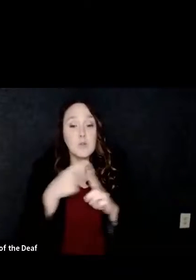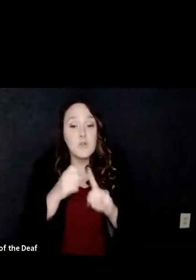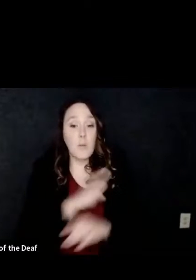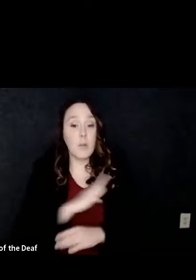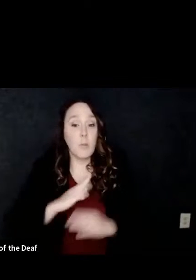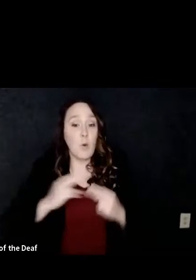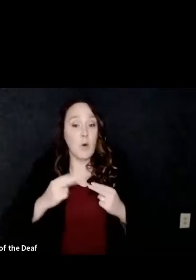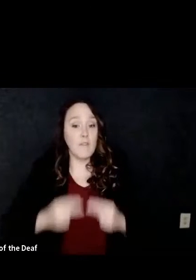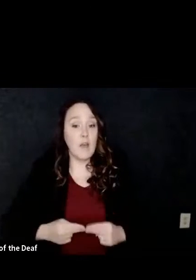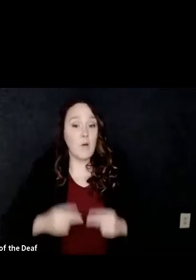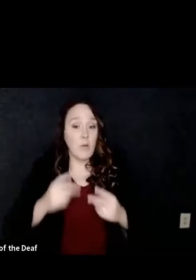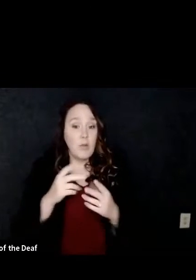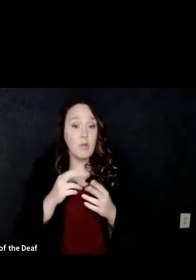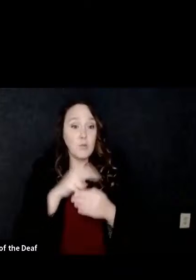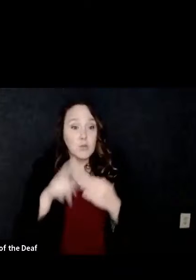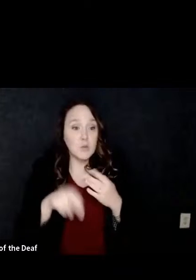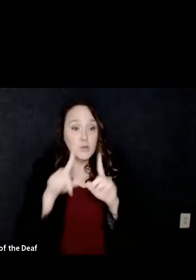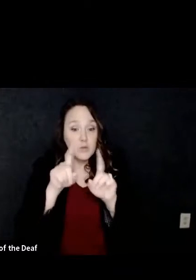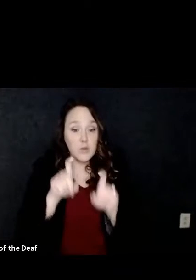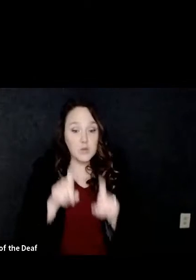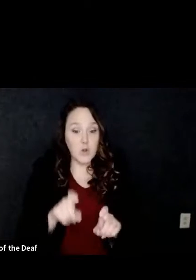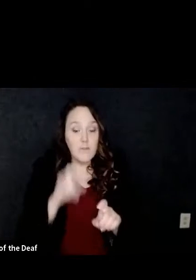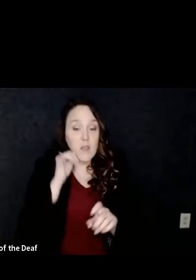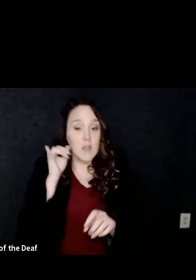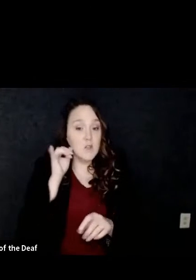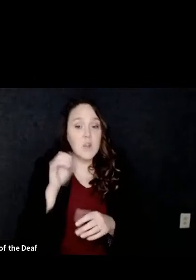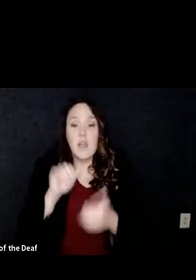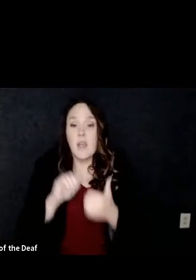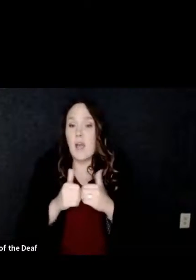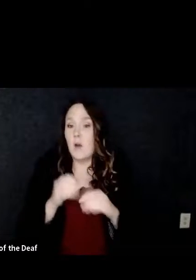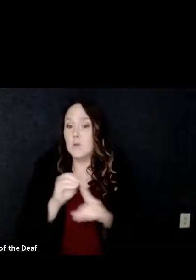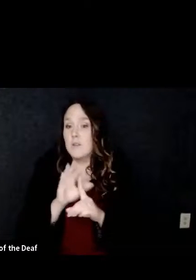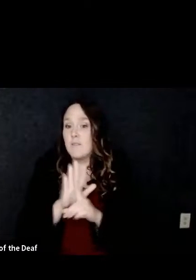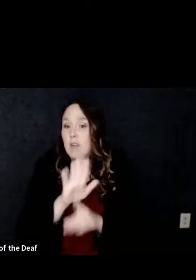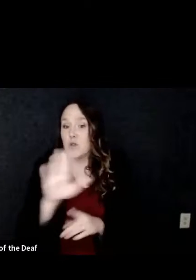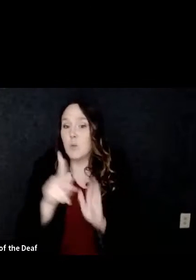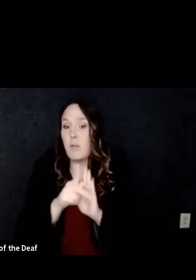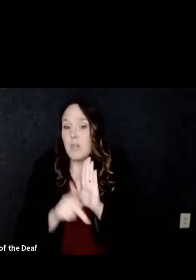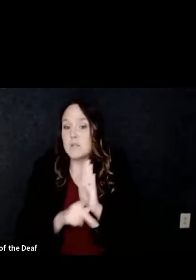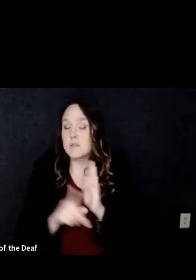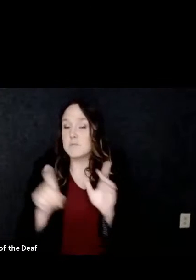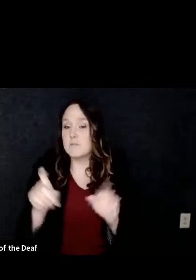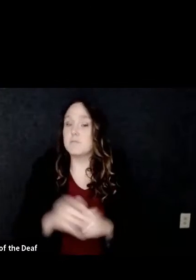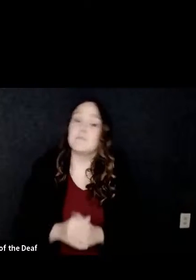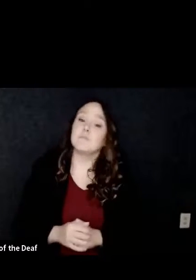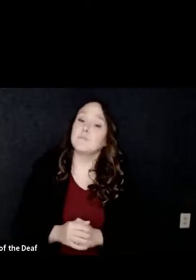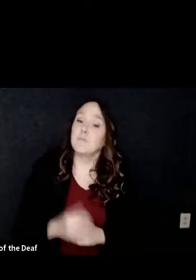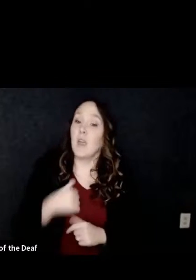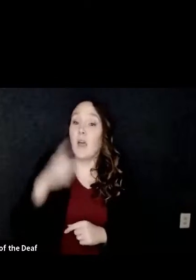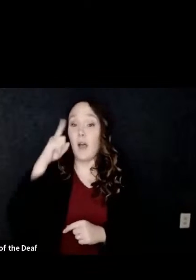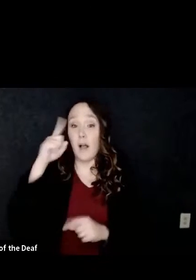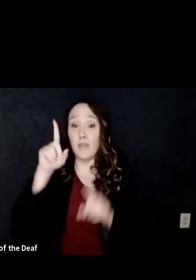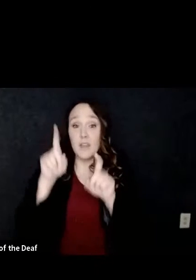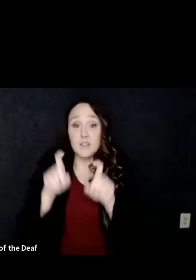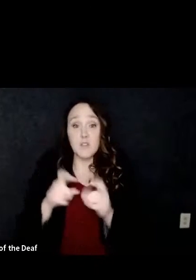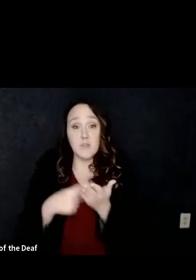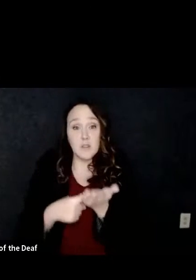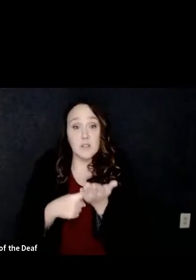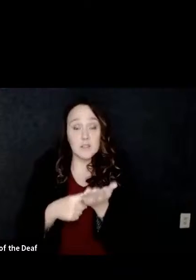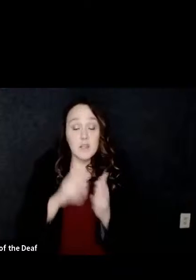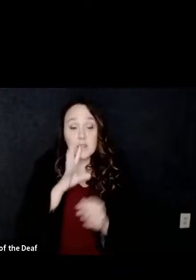does this survey impact the public policy regarding COVID? Well, I think that the survey that was discussed talked